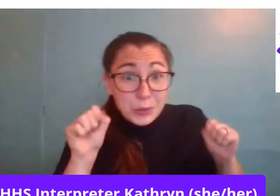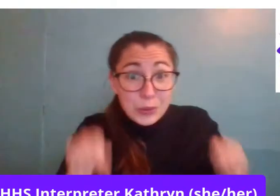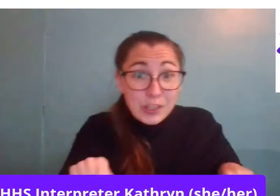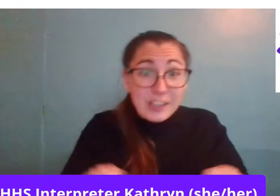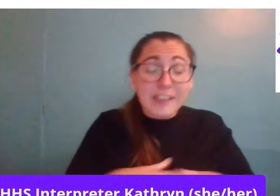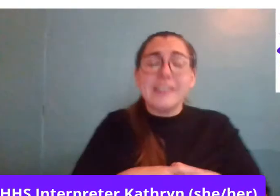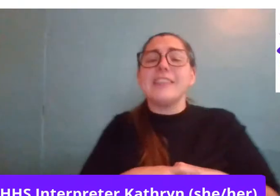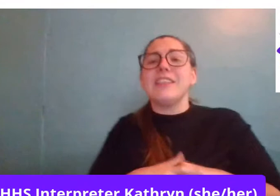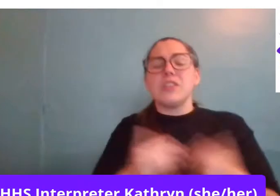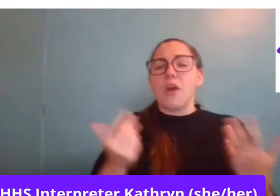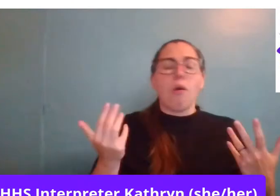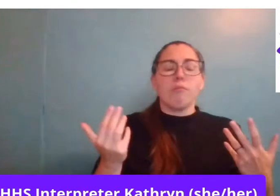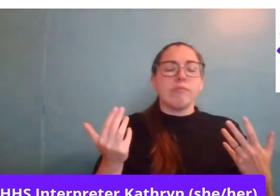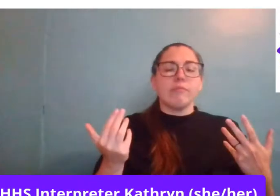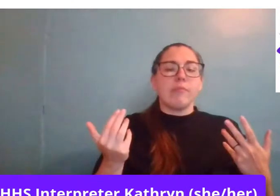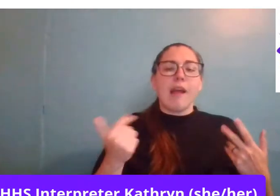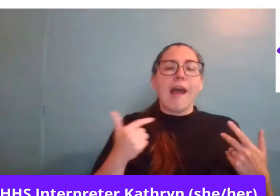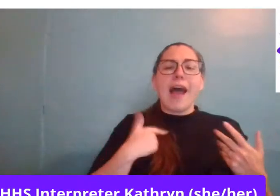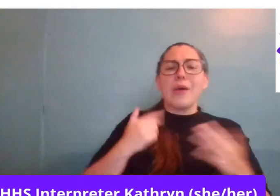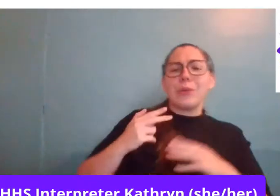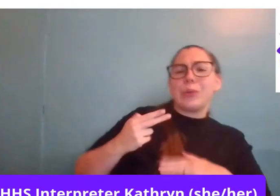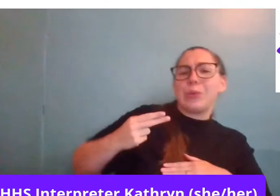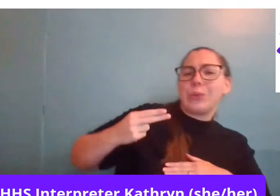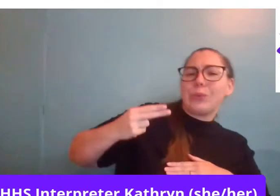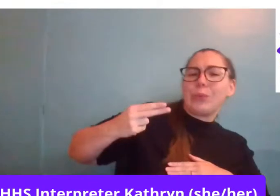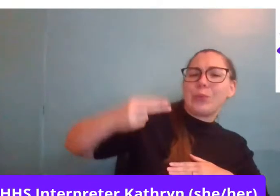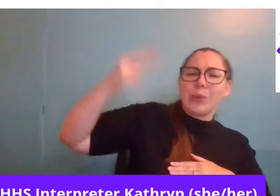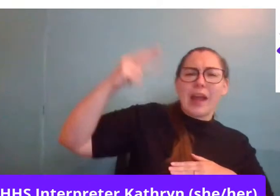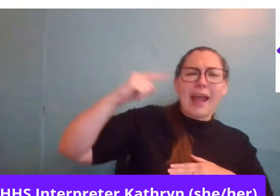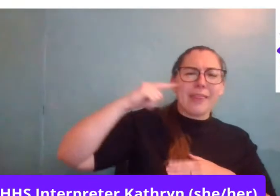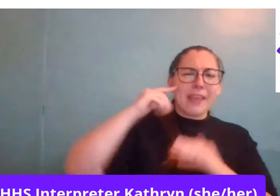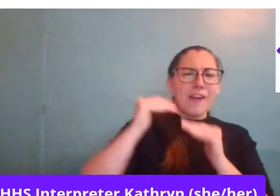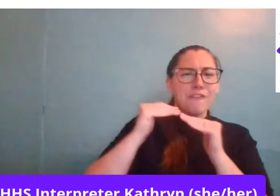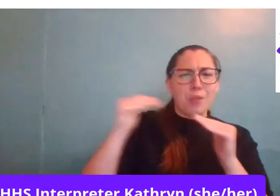I was up there on the high rise. I think I was on floor